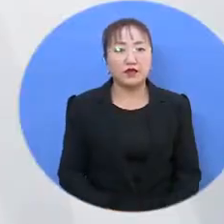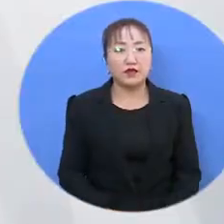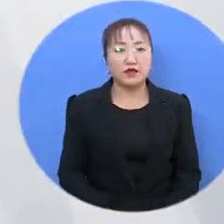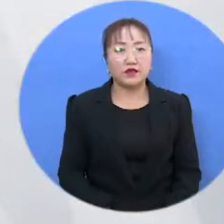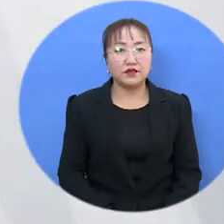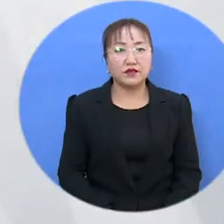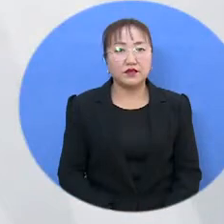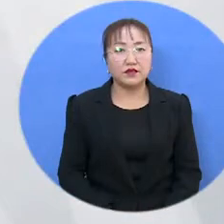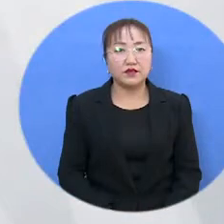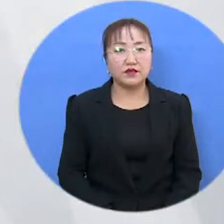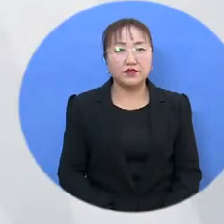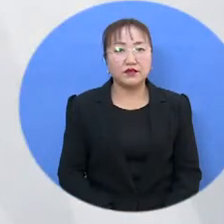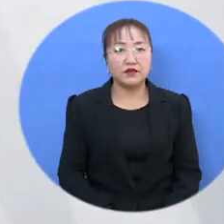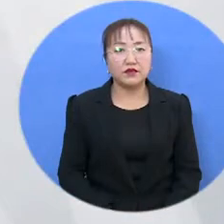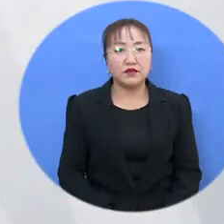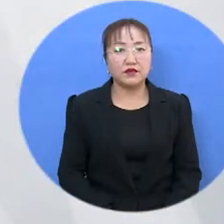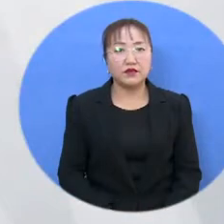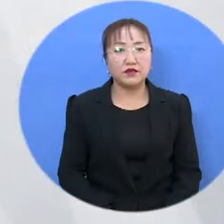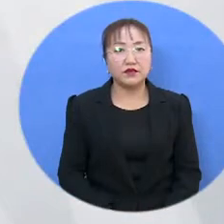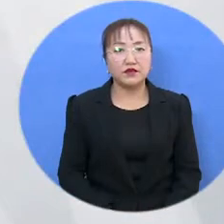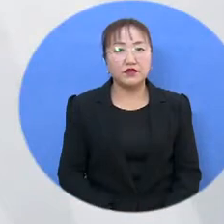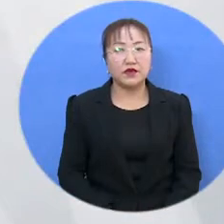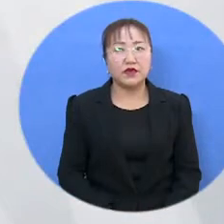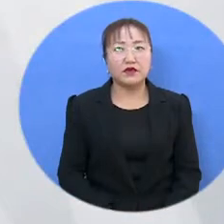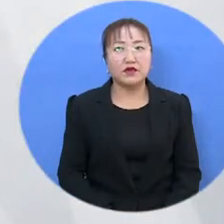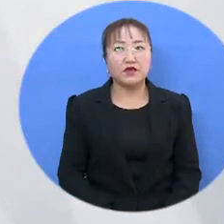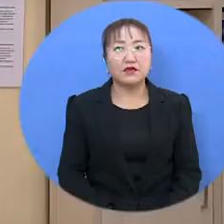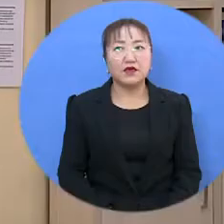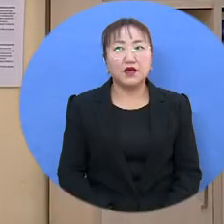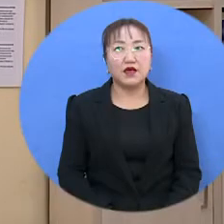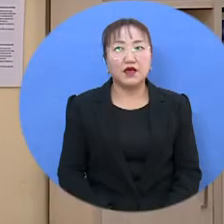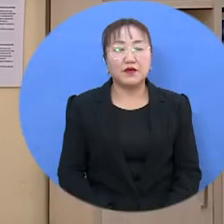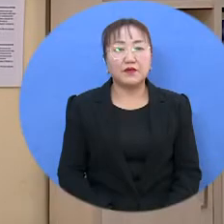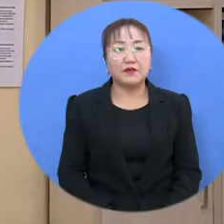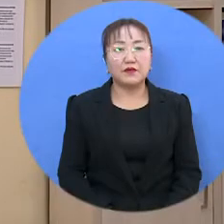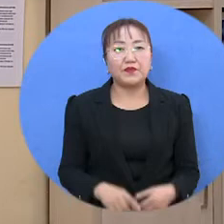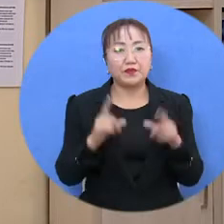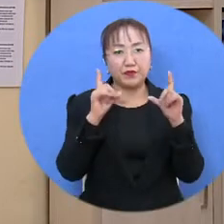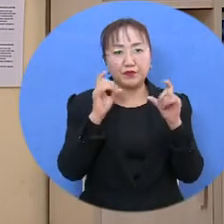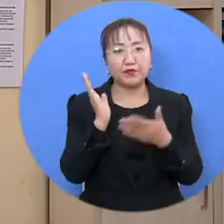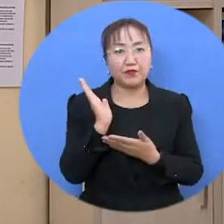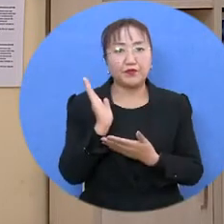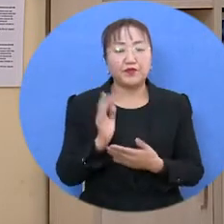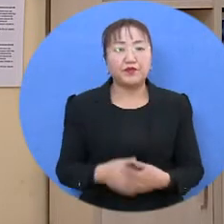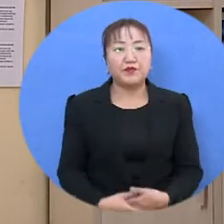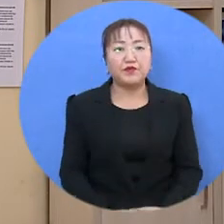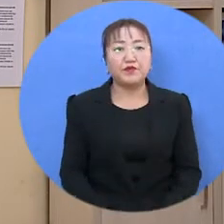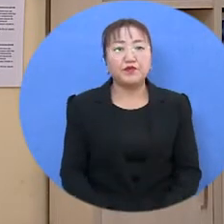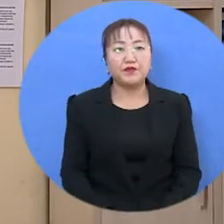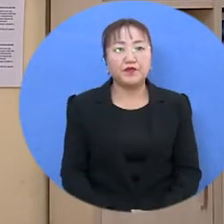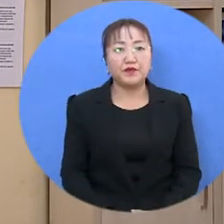it? Of course, it's an ankle. If you say it ankle, you're right. Next one. What is